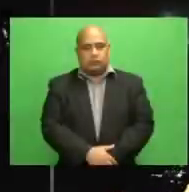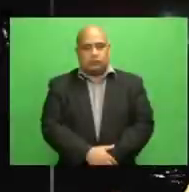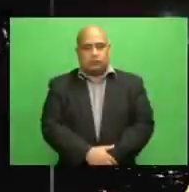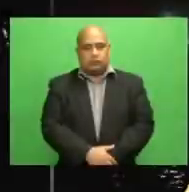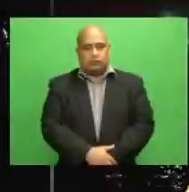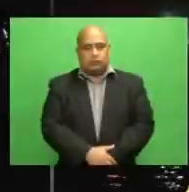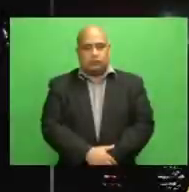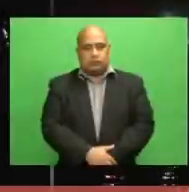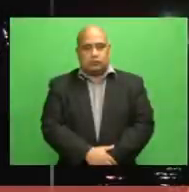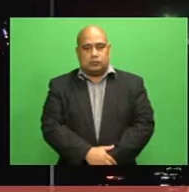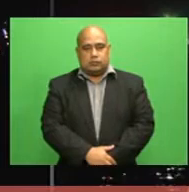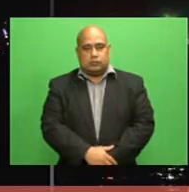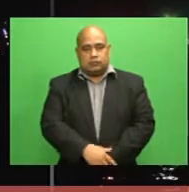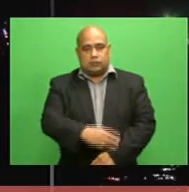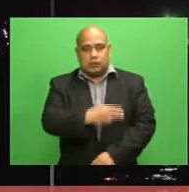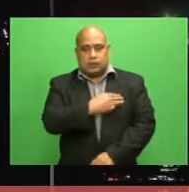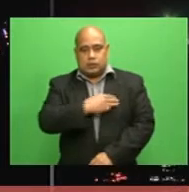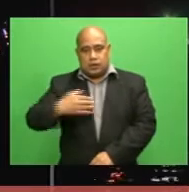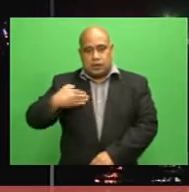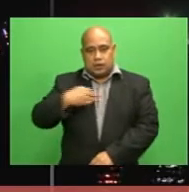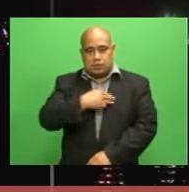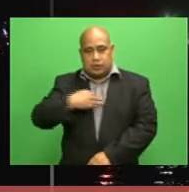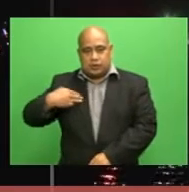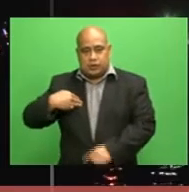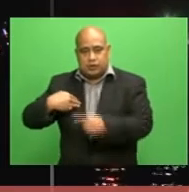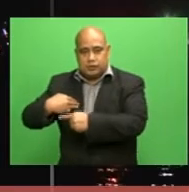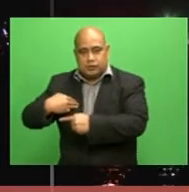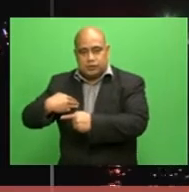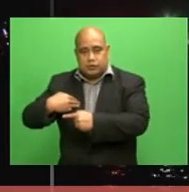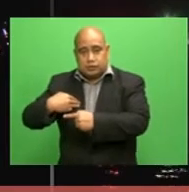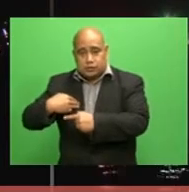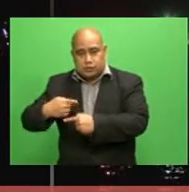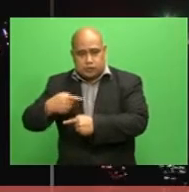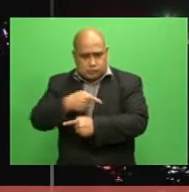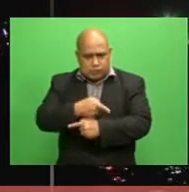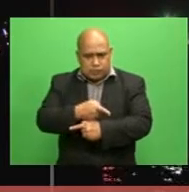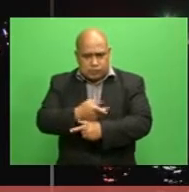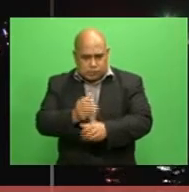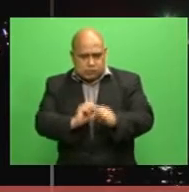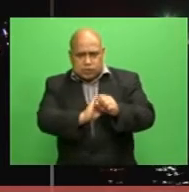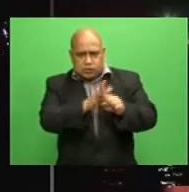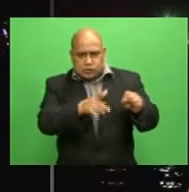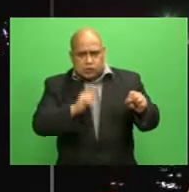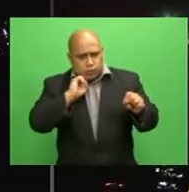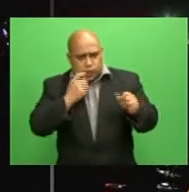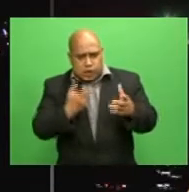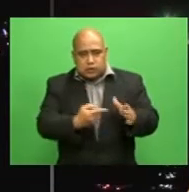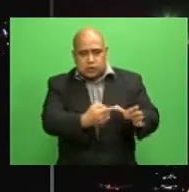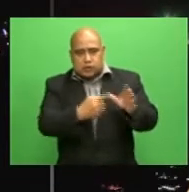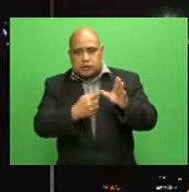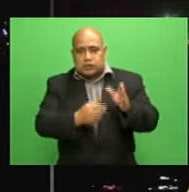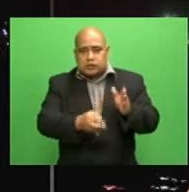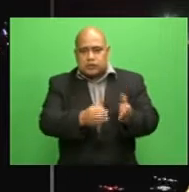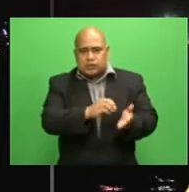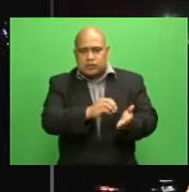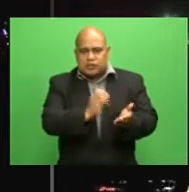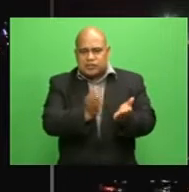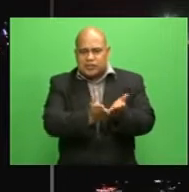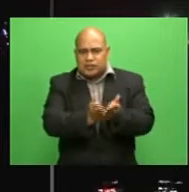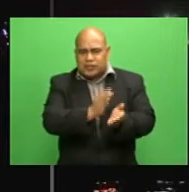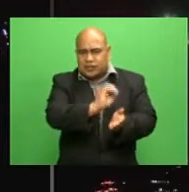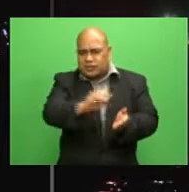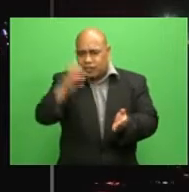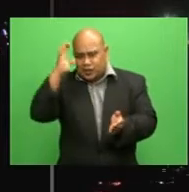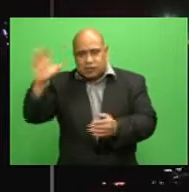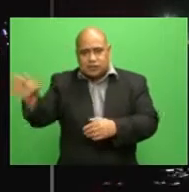The Ministry of Health will be able to decentralise its COVID-19 response services to other facilities across the country with $10